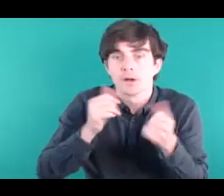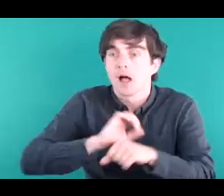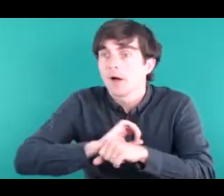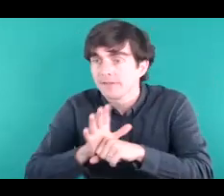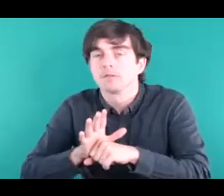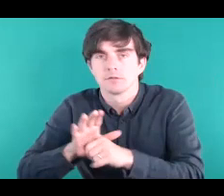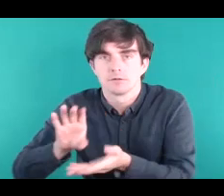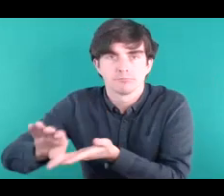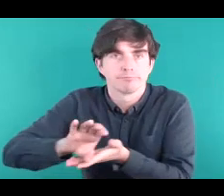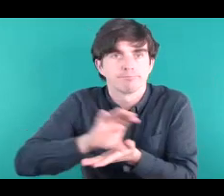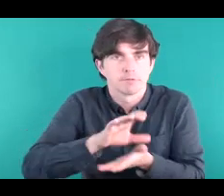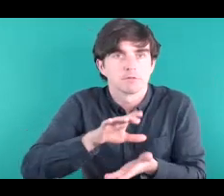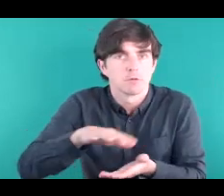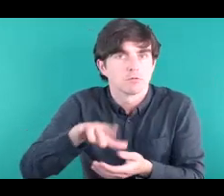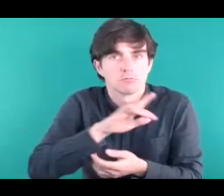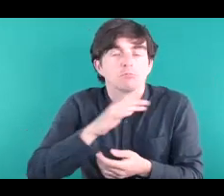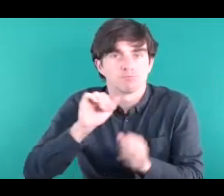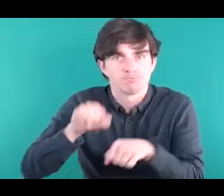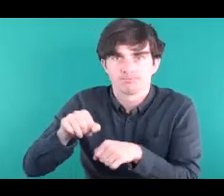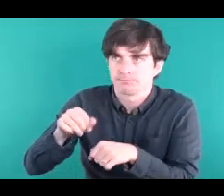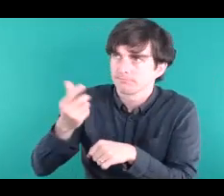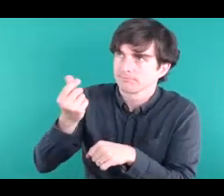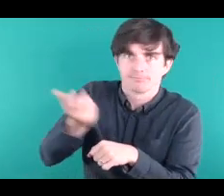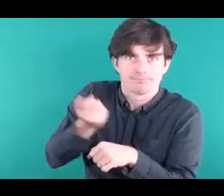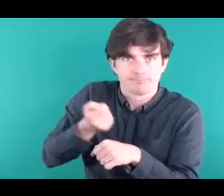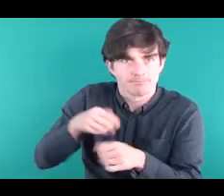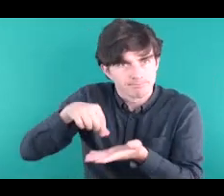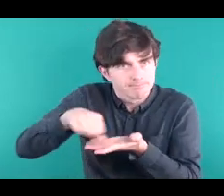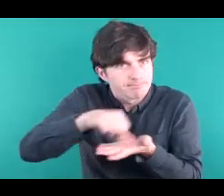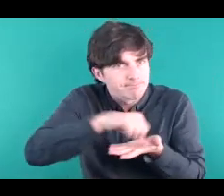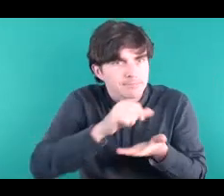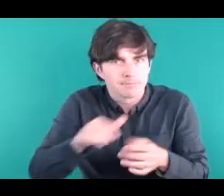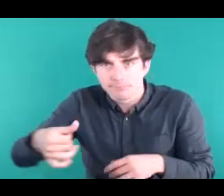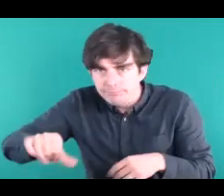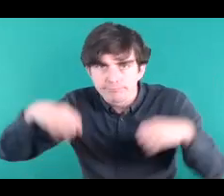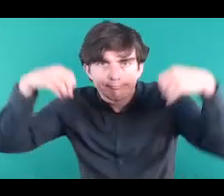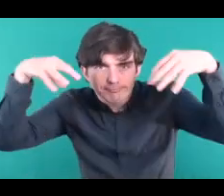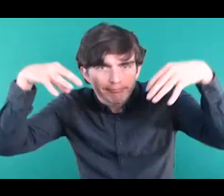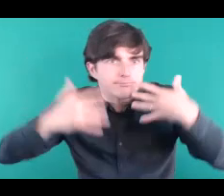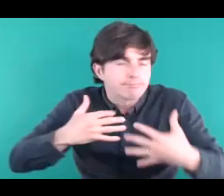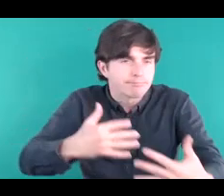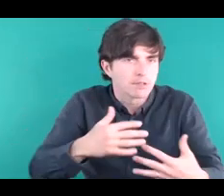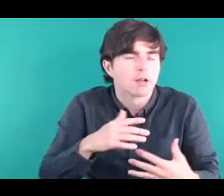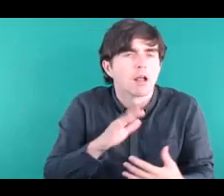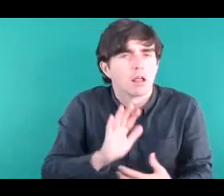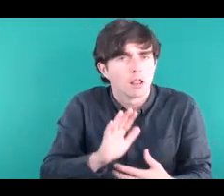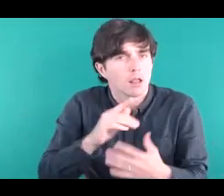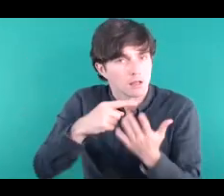are subscribing to the 900 watt or below, you will automatically be